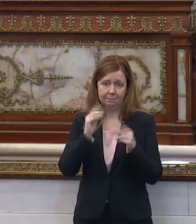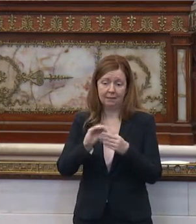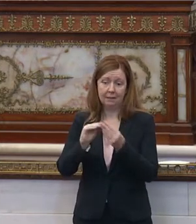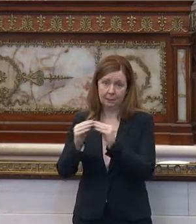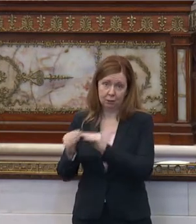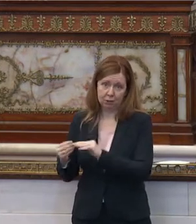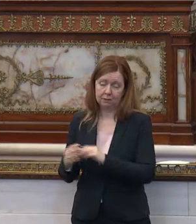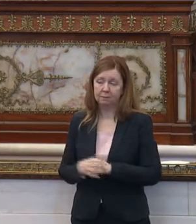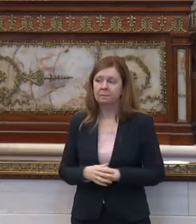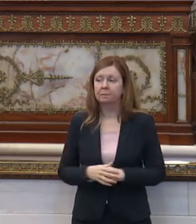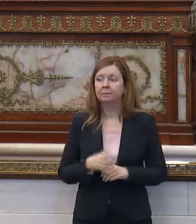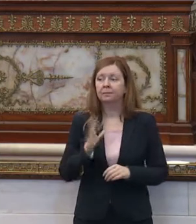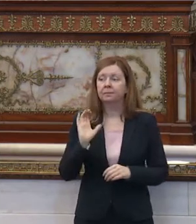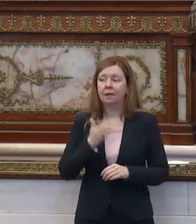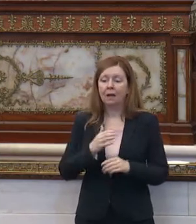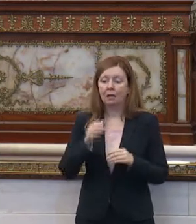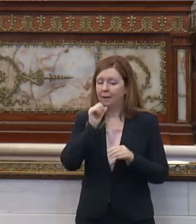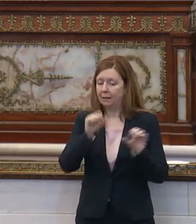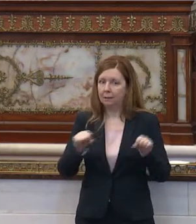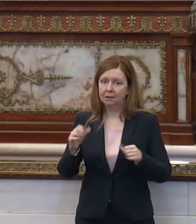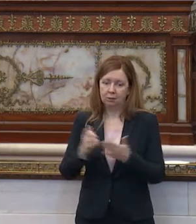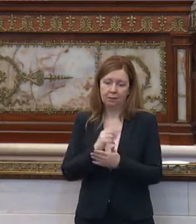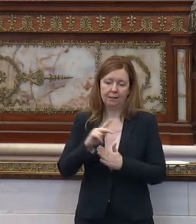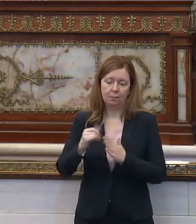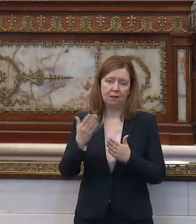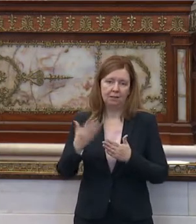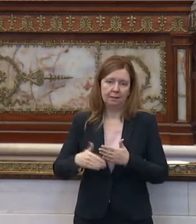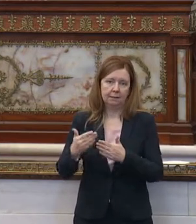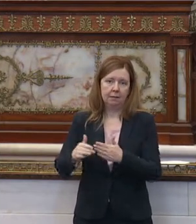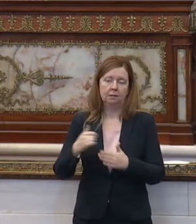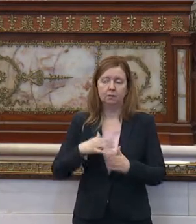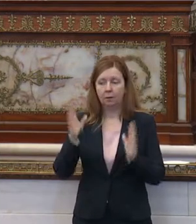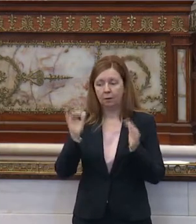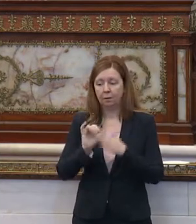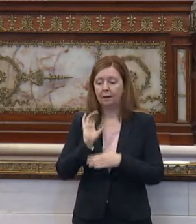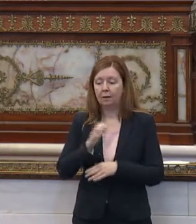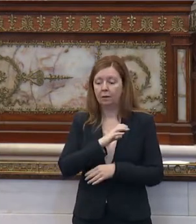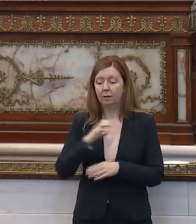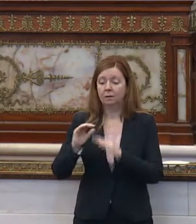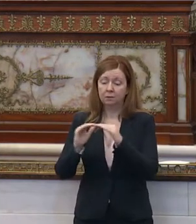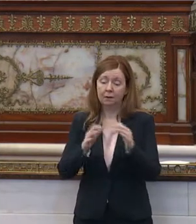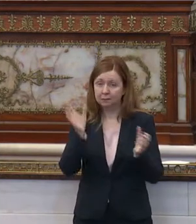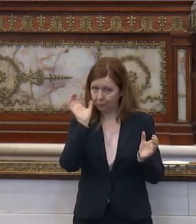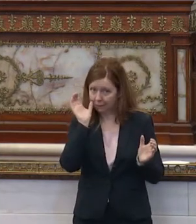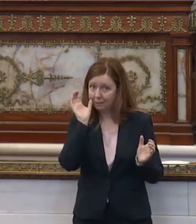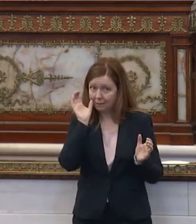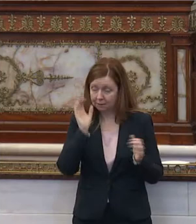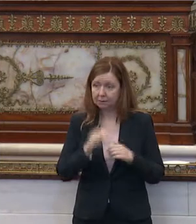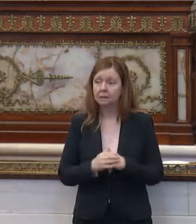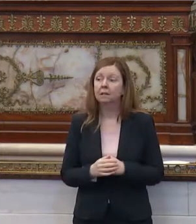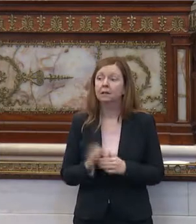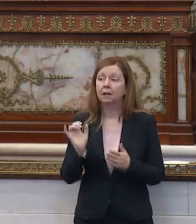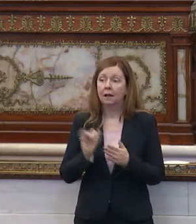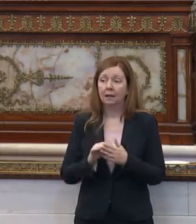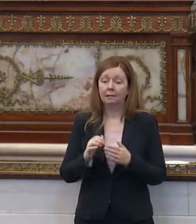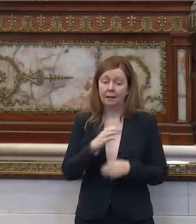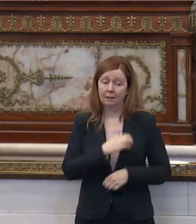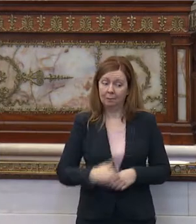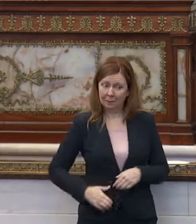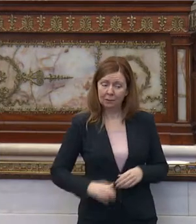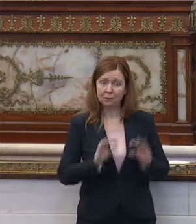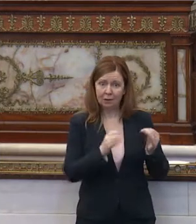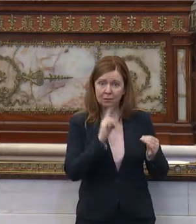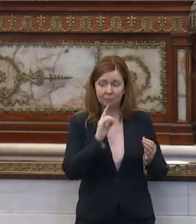numbers and in our inability to get these projects done. So I hope that our council colleagues were listening, and that the administration really